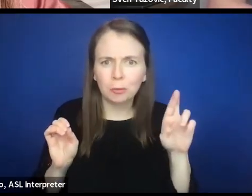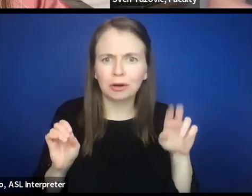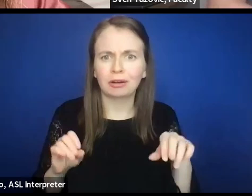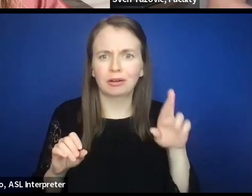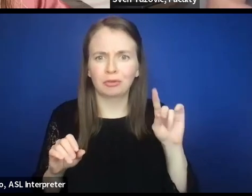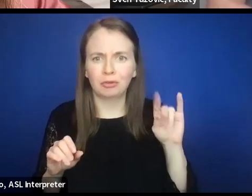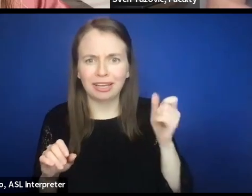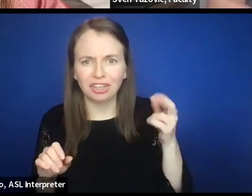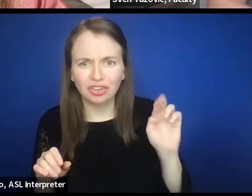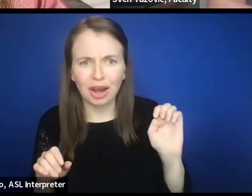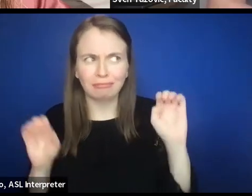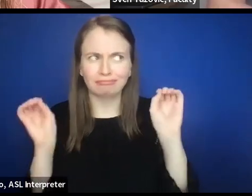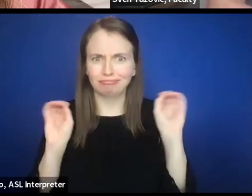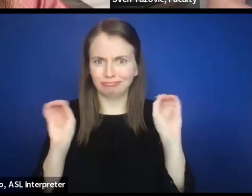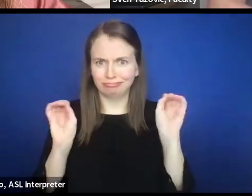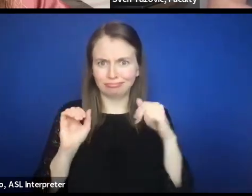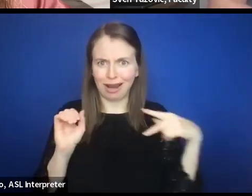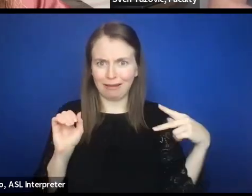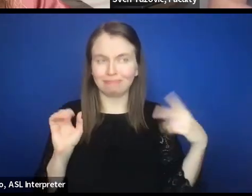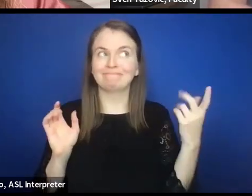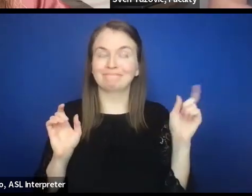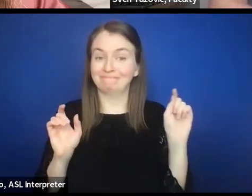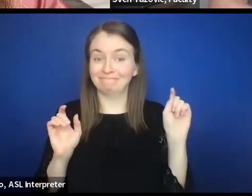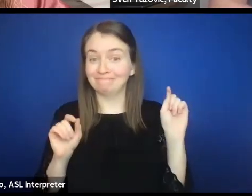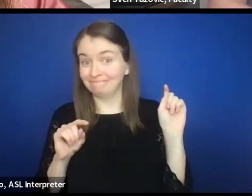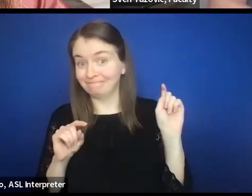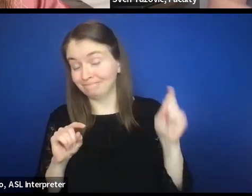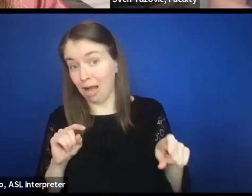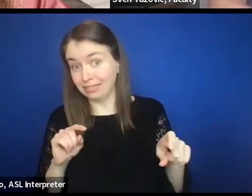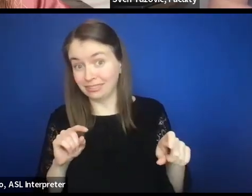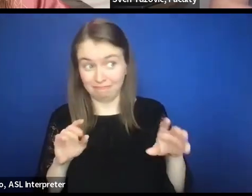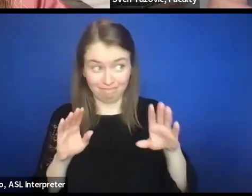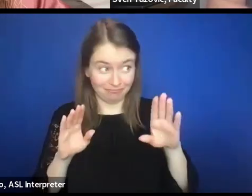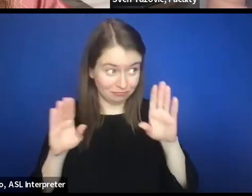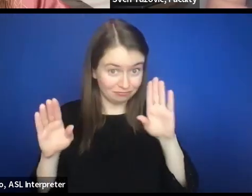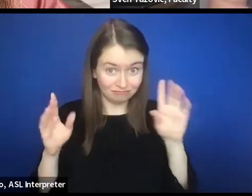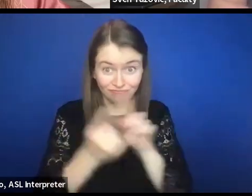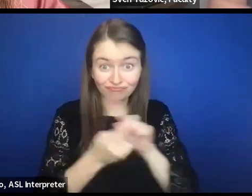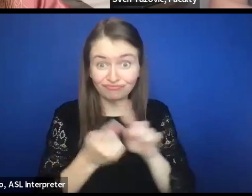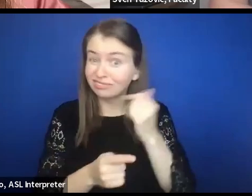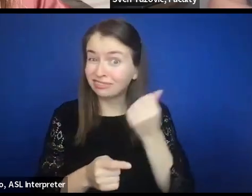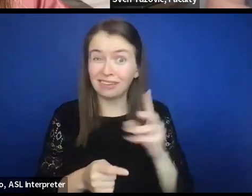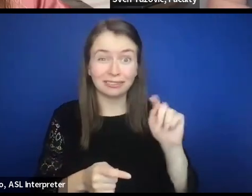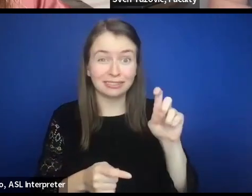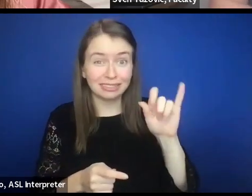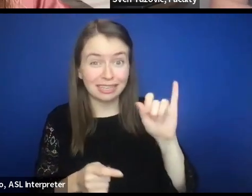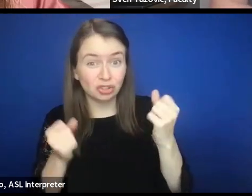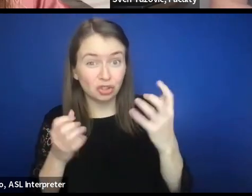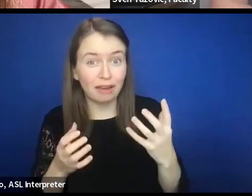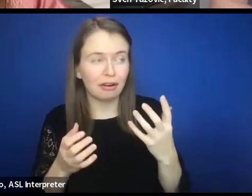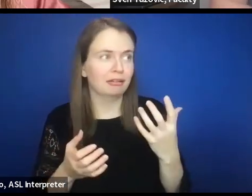use like in other countries. Instead, you are basically greeted by a number of different taxi drivers who all want